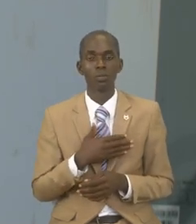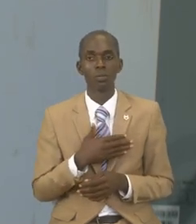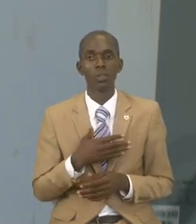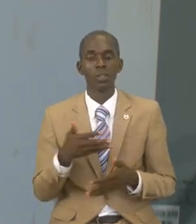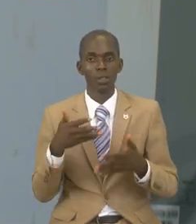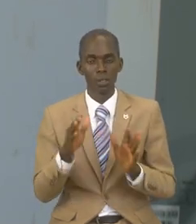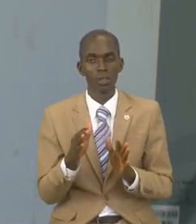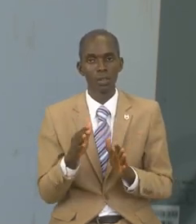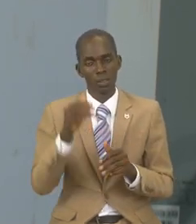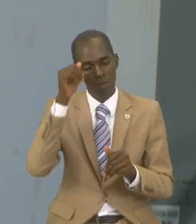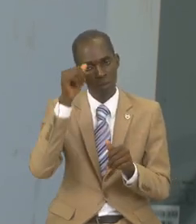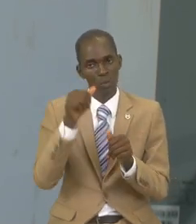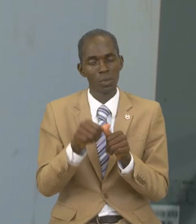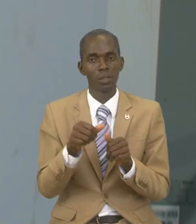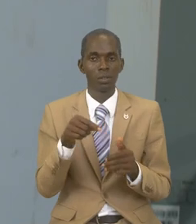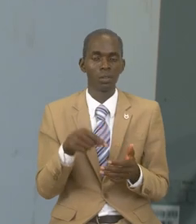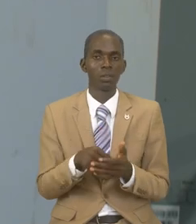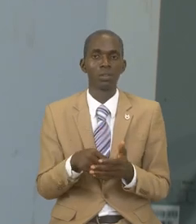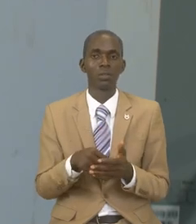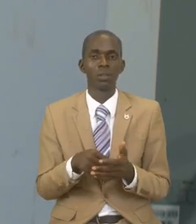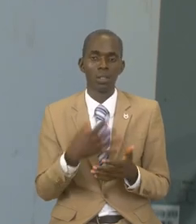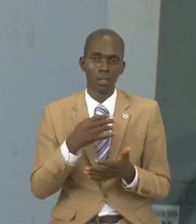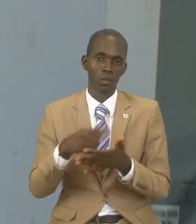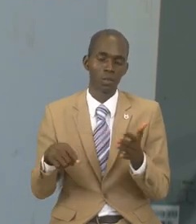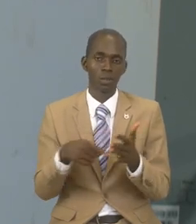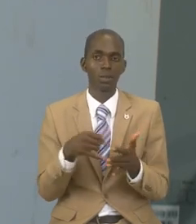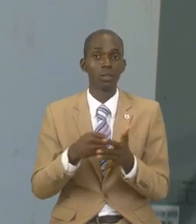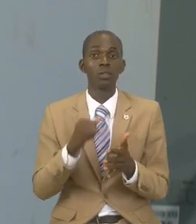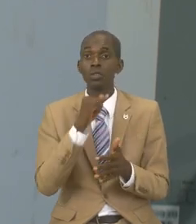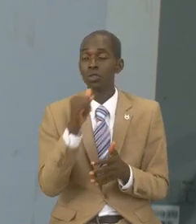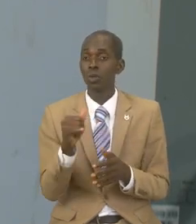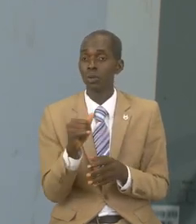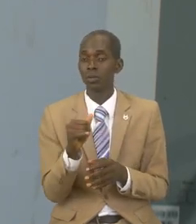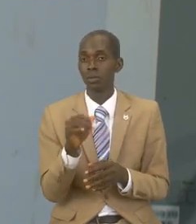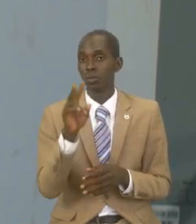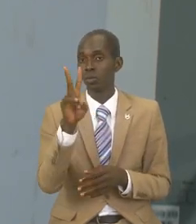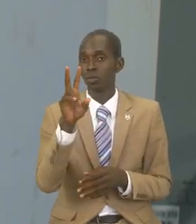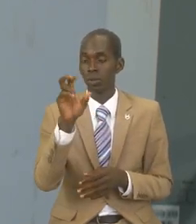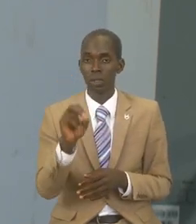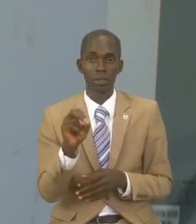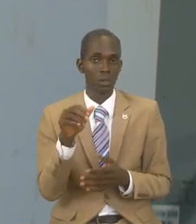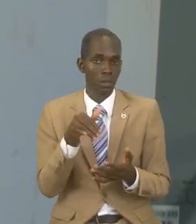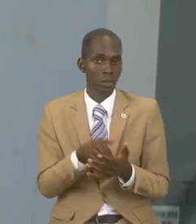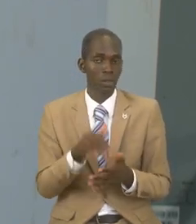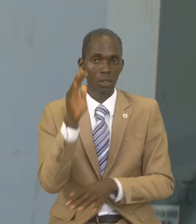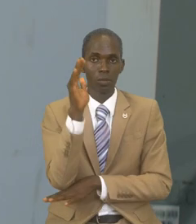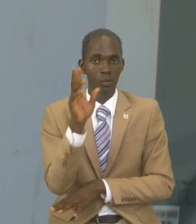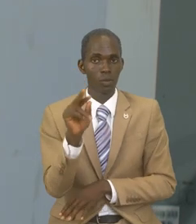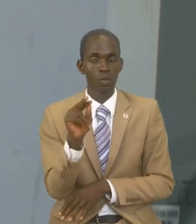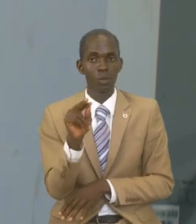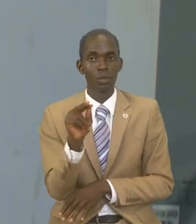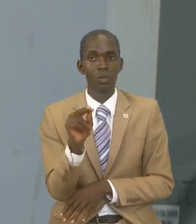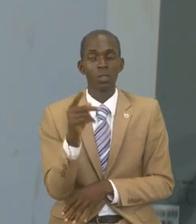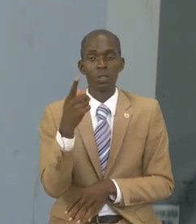take note of the correction. It is no longer 2:30. The